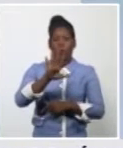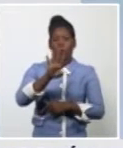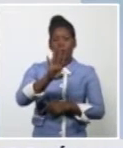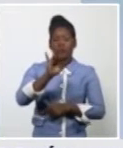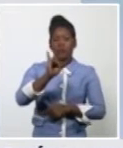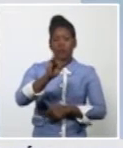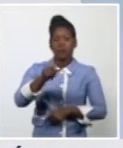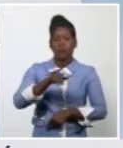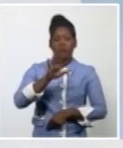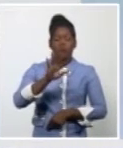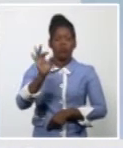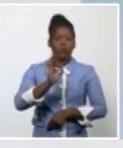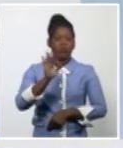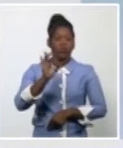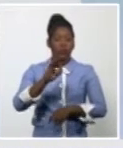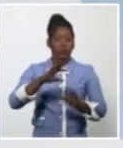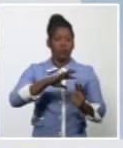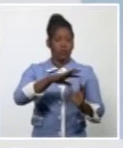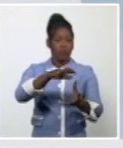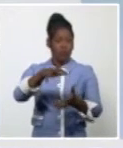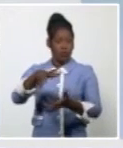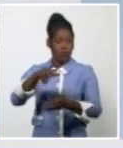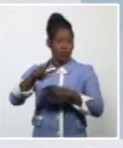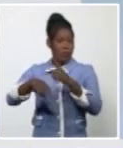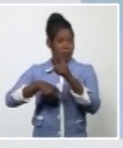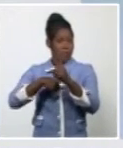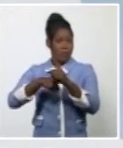world. And